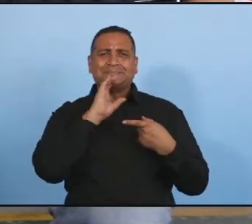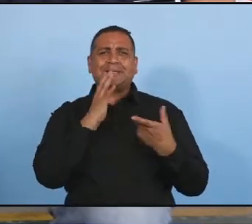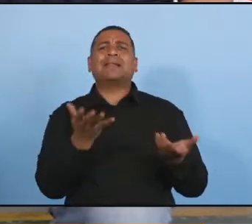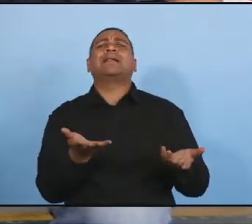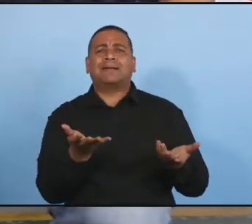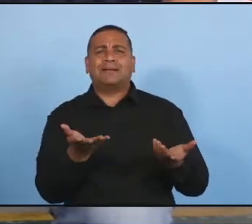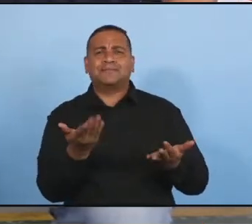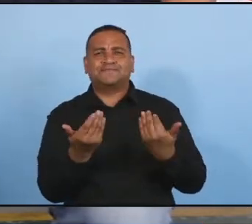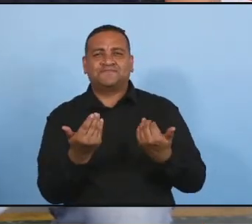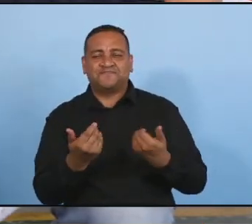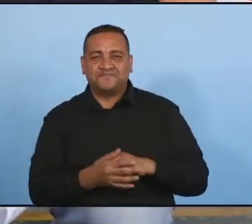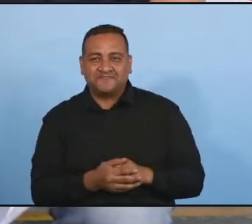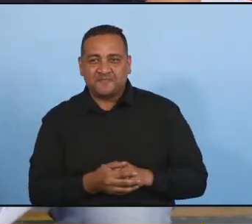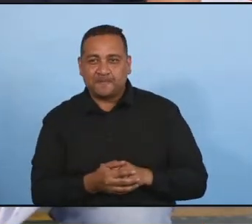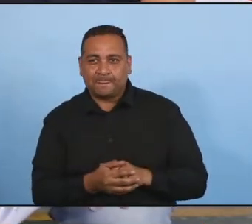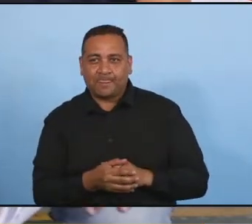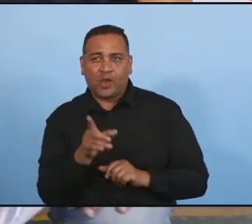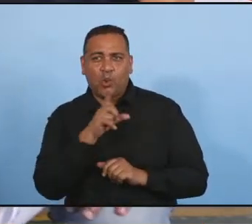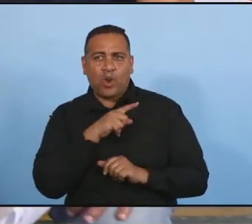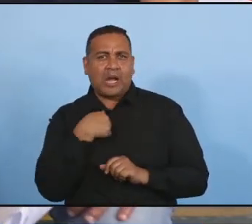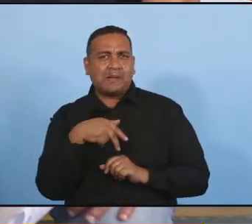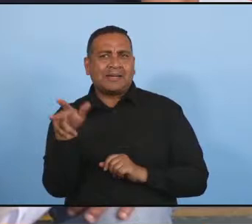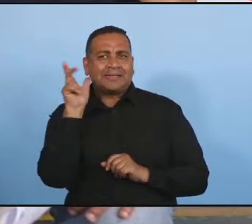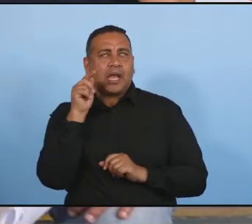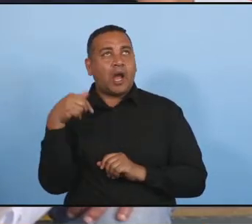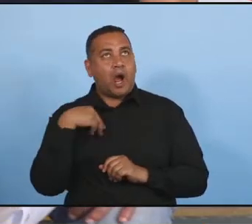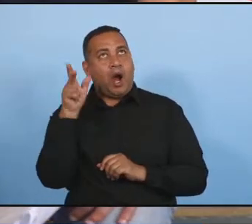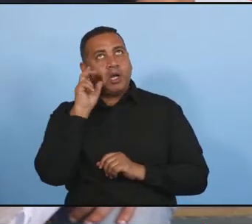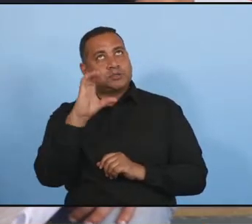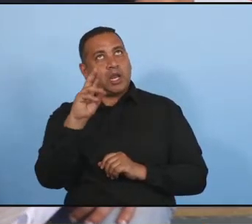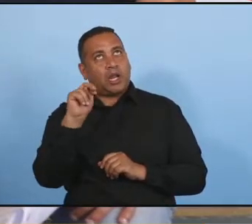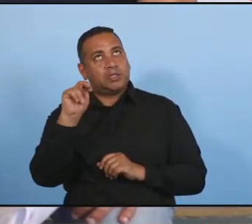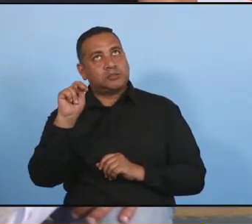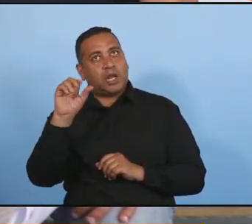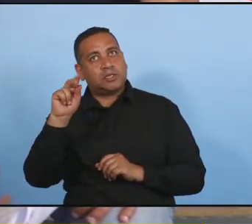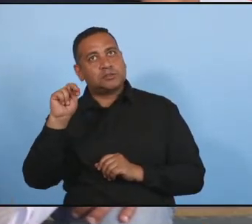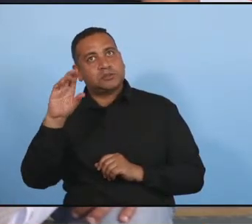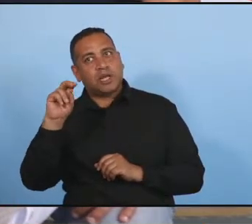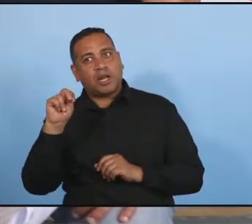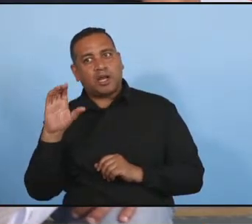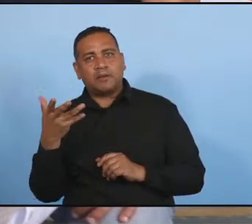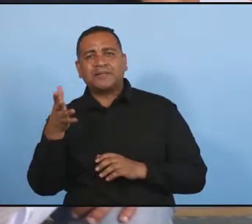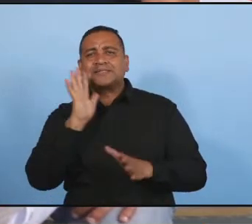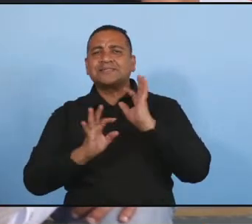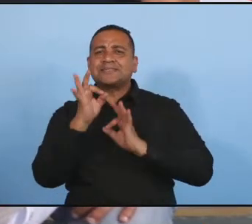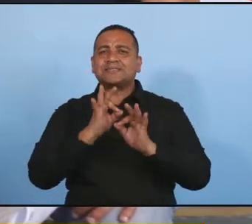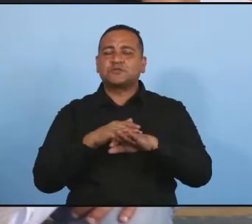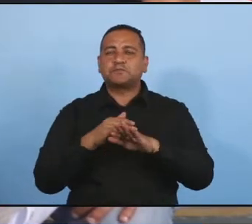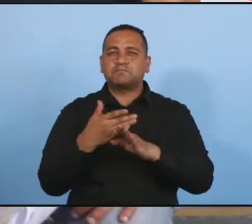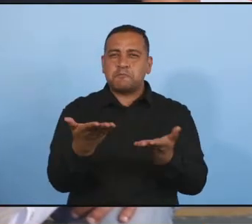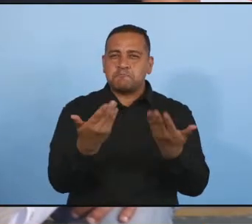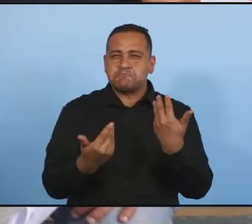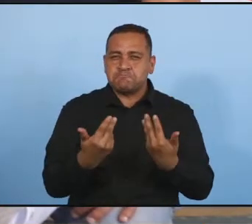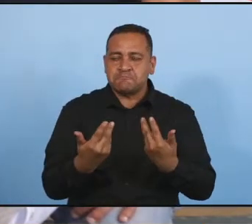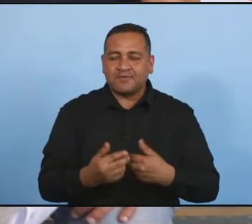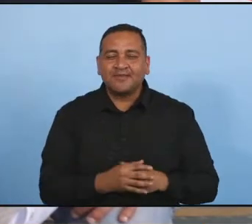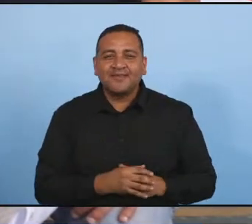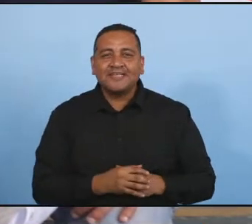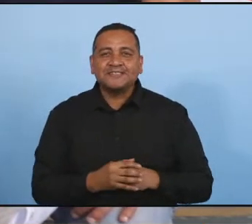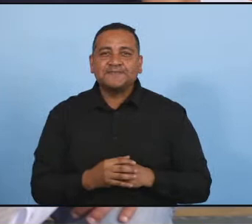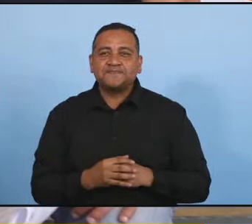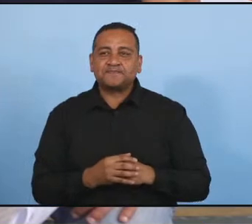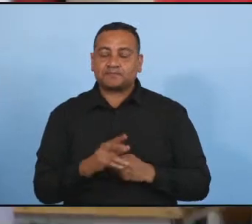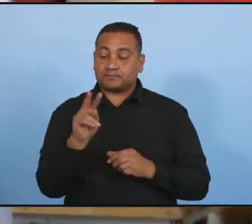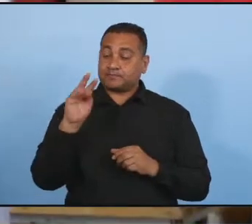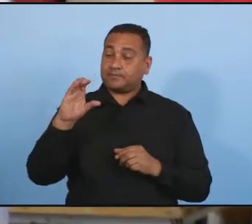What is CNC? I've heard CNC now the whole time. We've got no idea. Yes. A CNC it's a computer